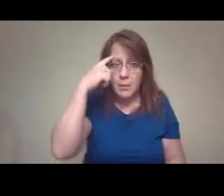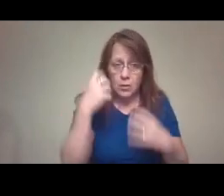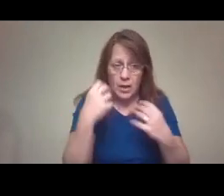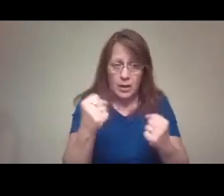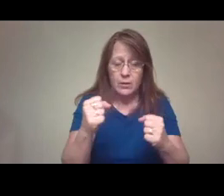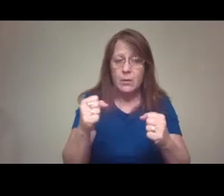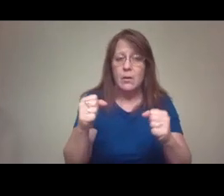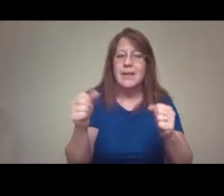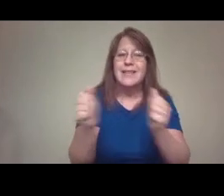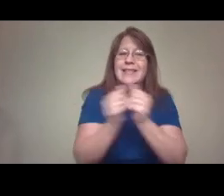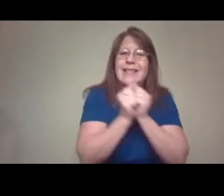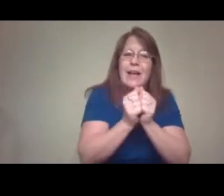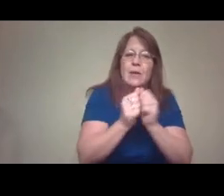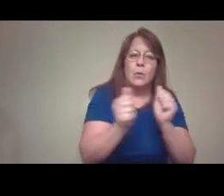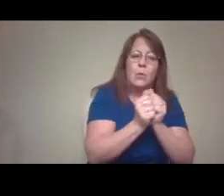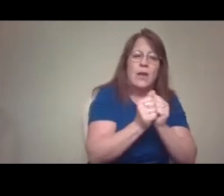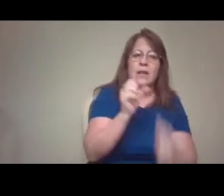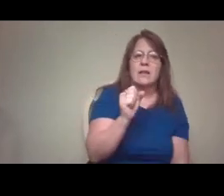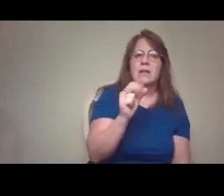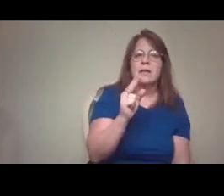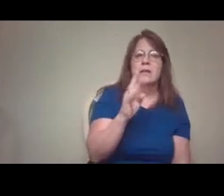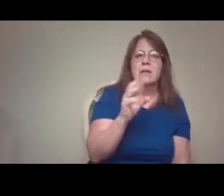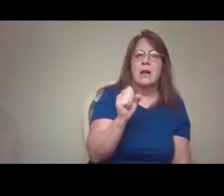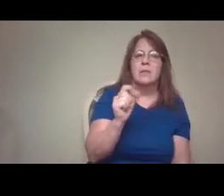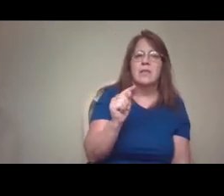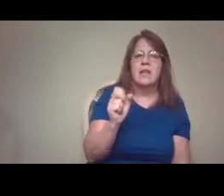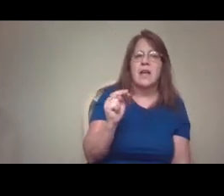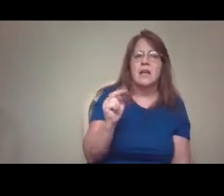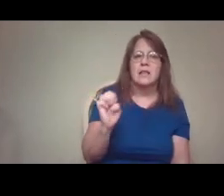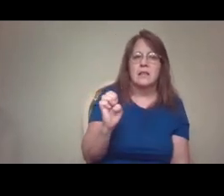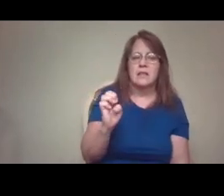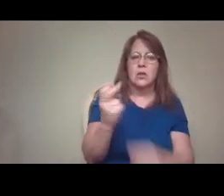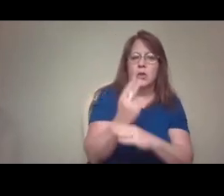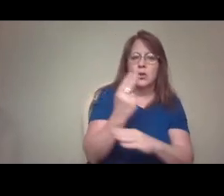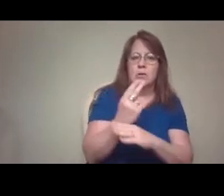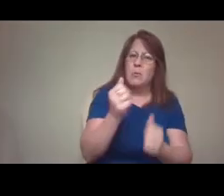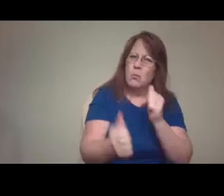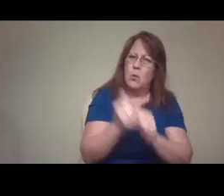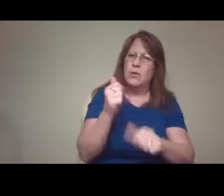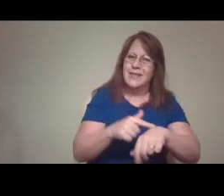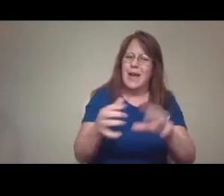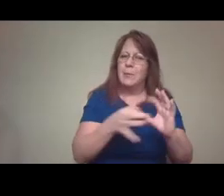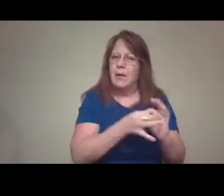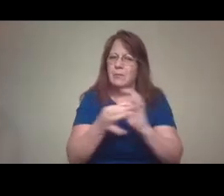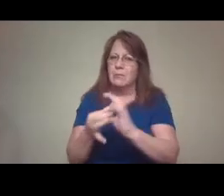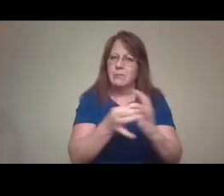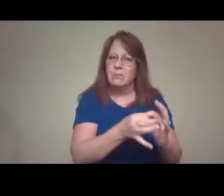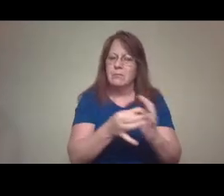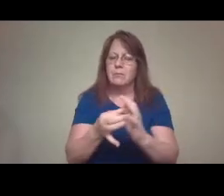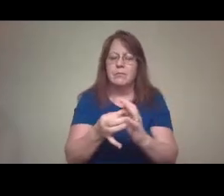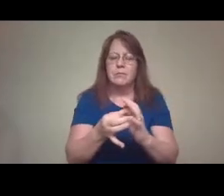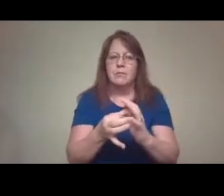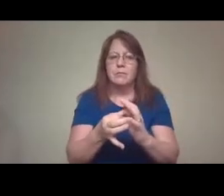substance use. And that's in part because they often go hand in hand, but it's not that